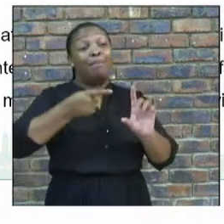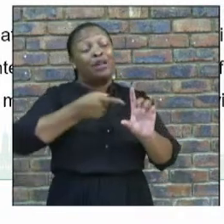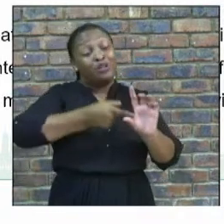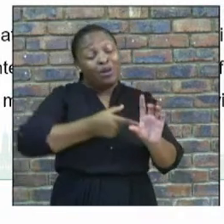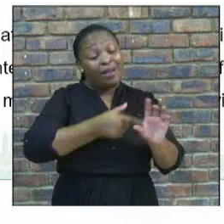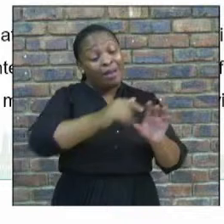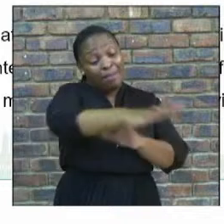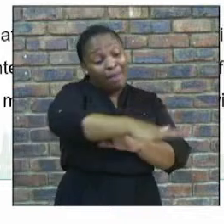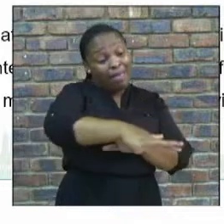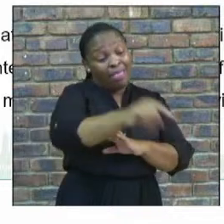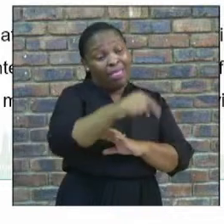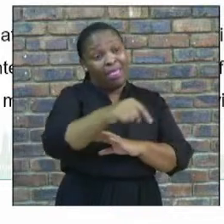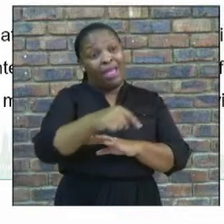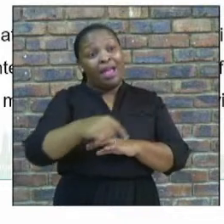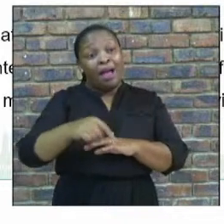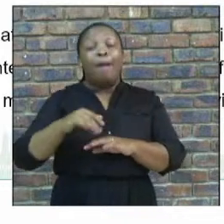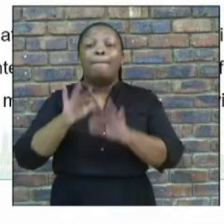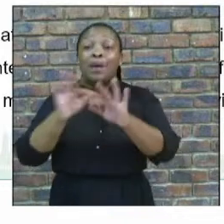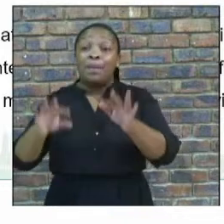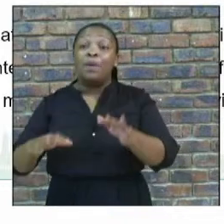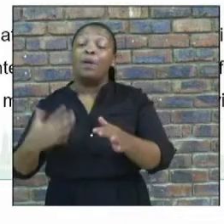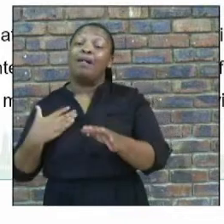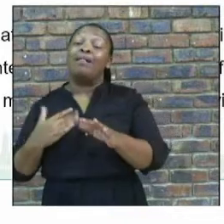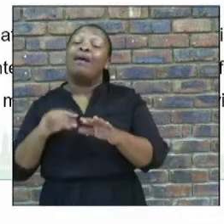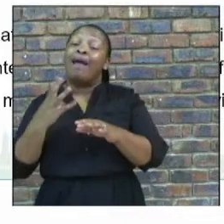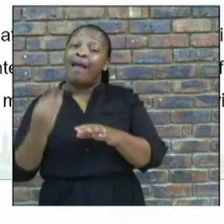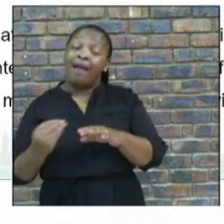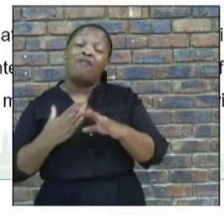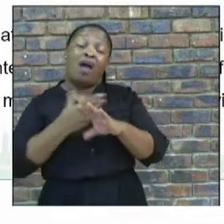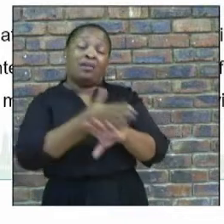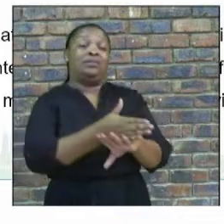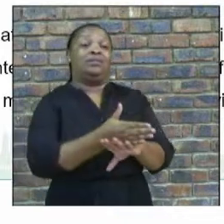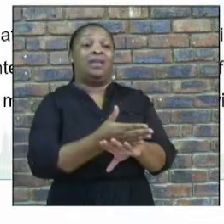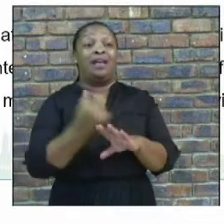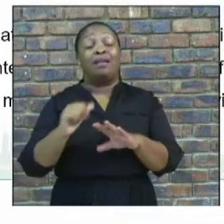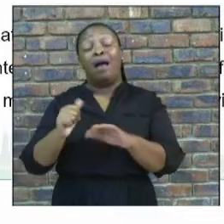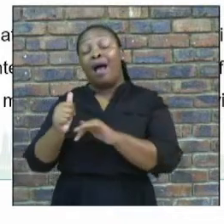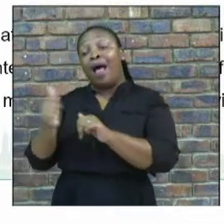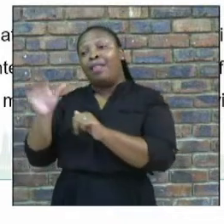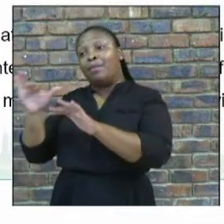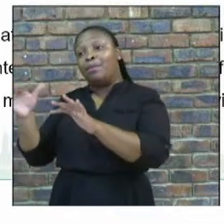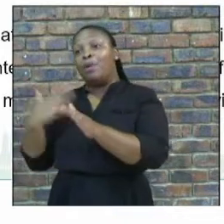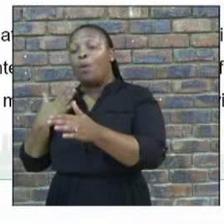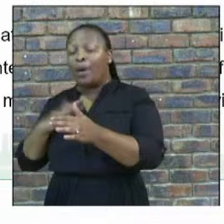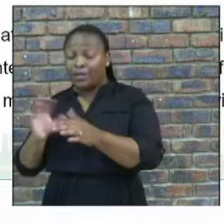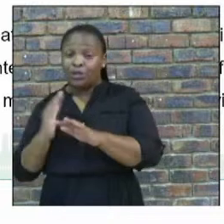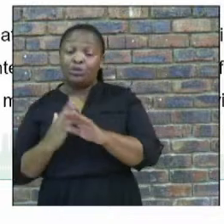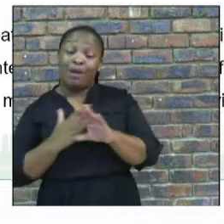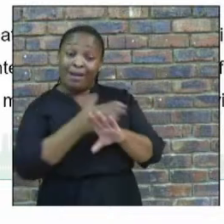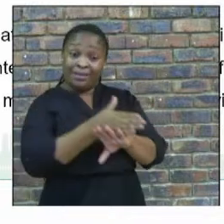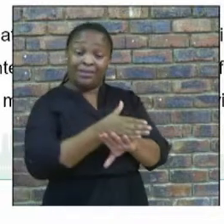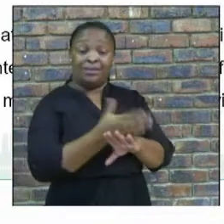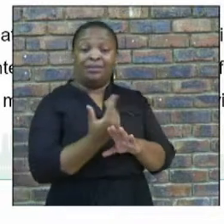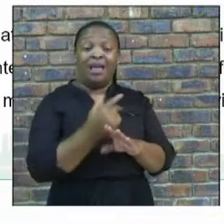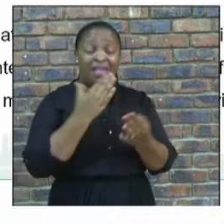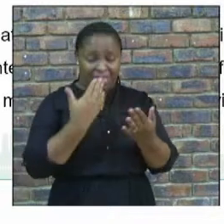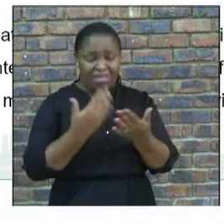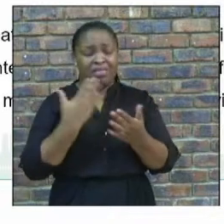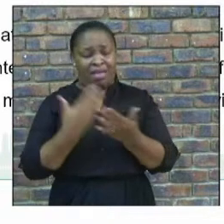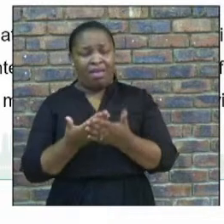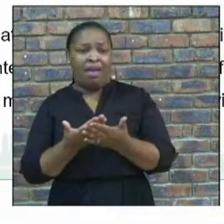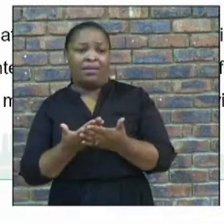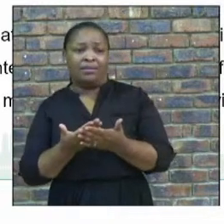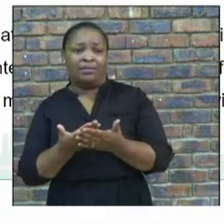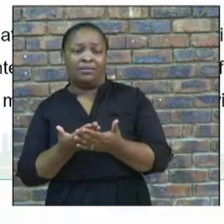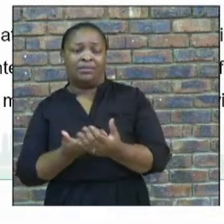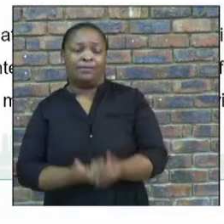then if the other right holder wants to access your facilities, then they will come and talk to you, then you will give